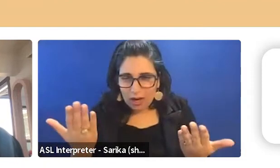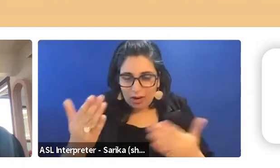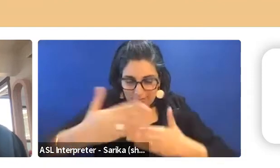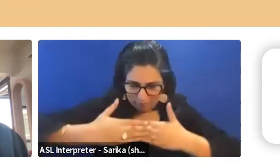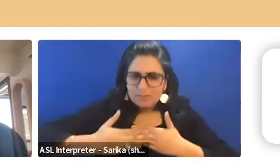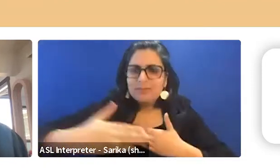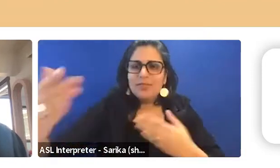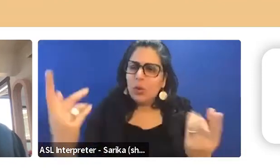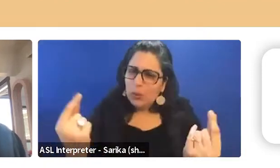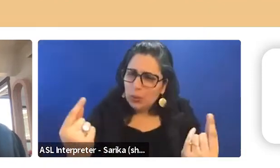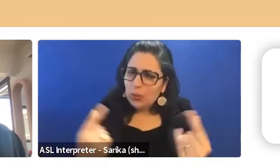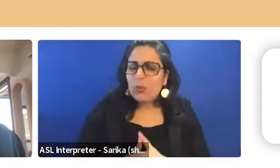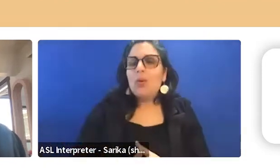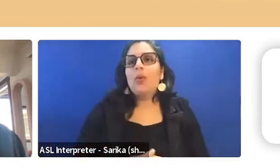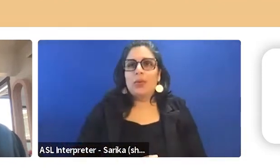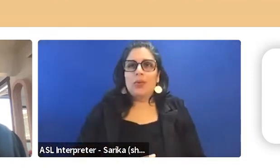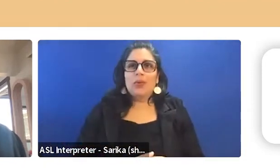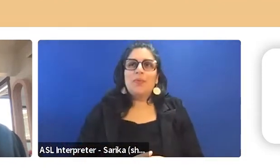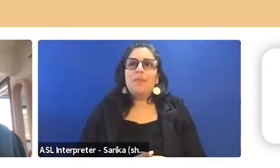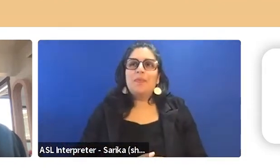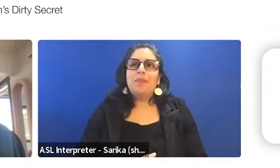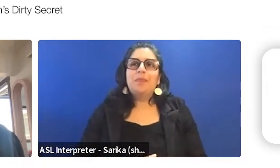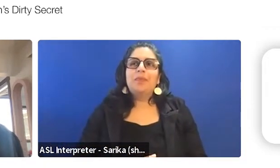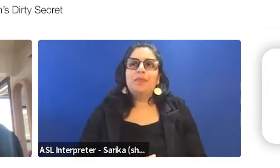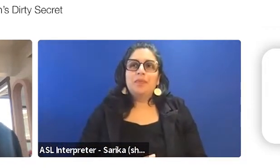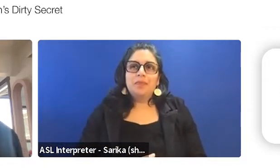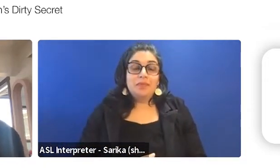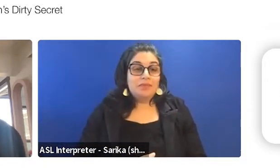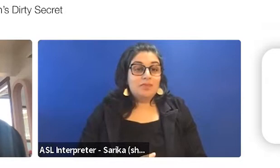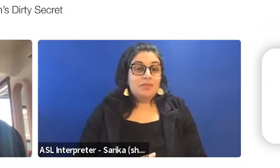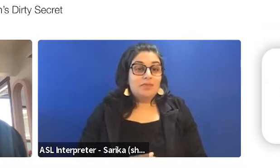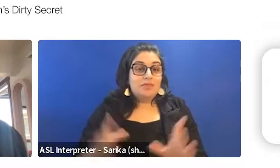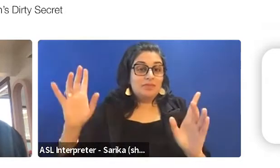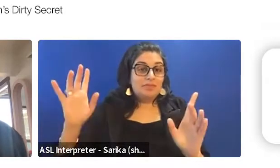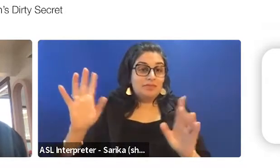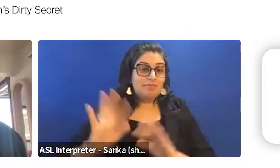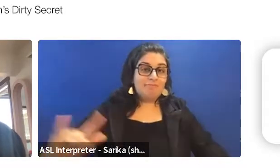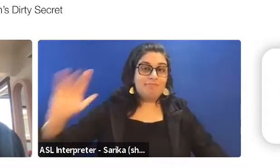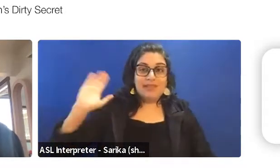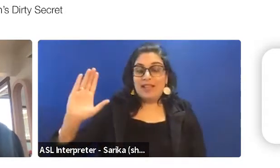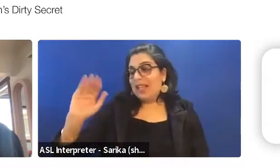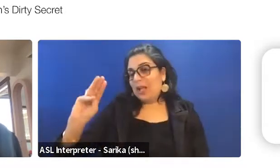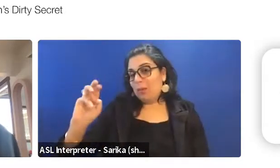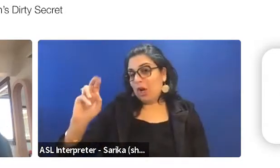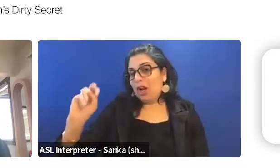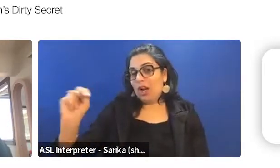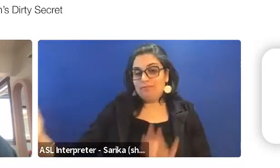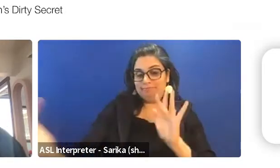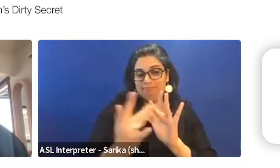what, right? So a while ago, Cameron reached out to me and